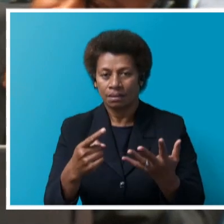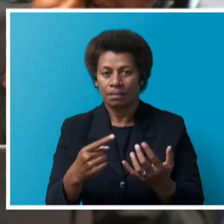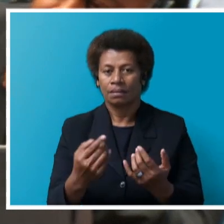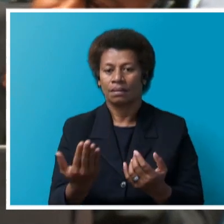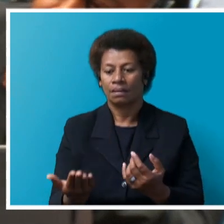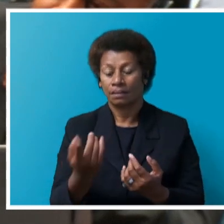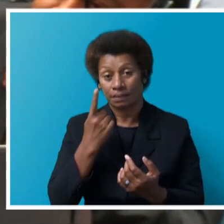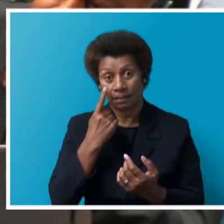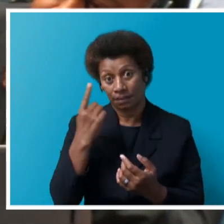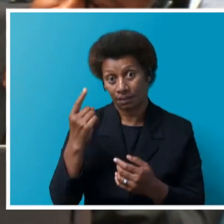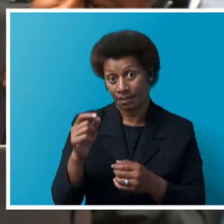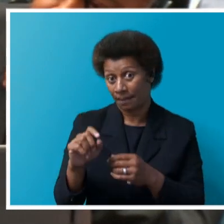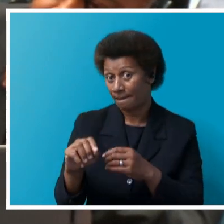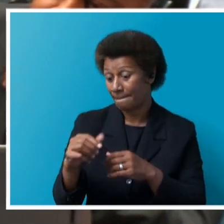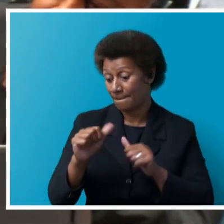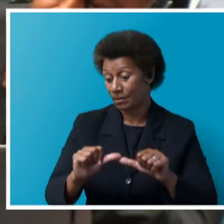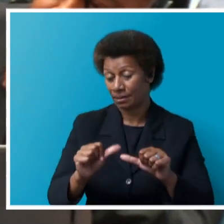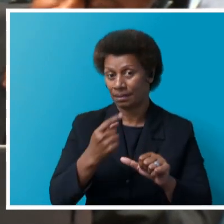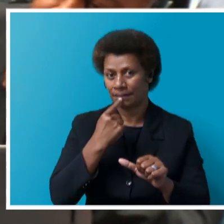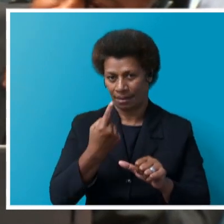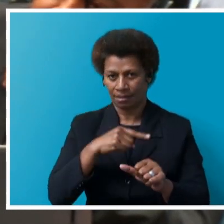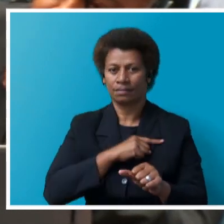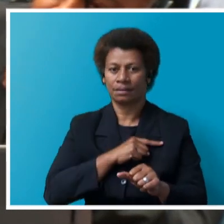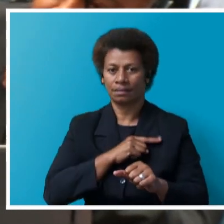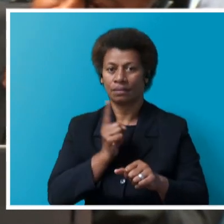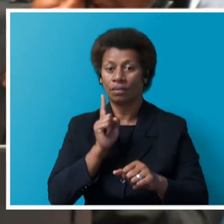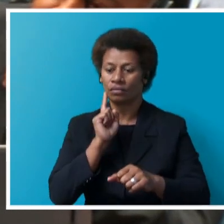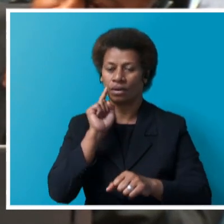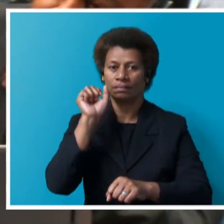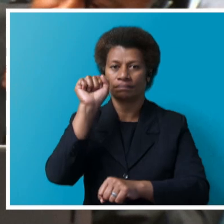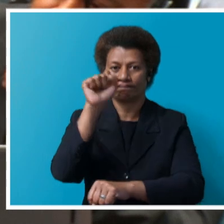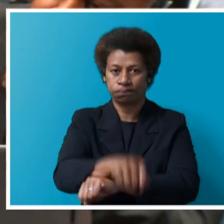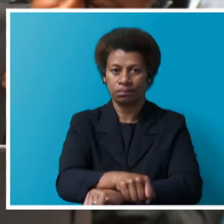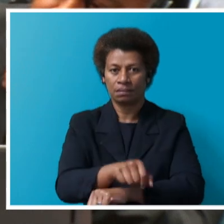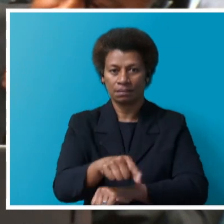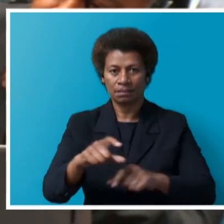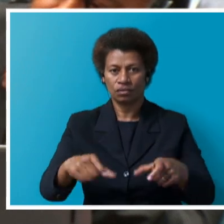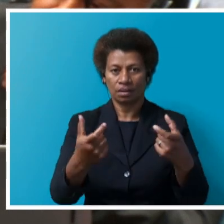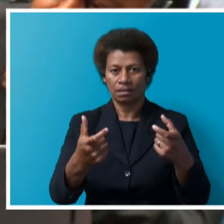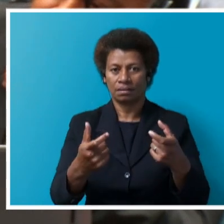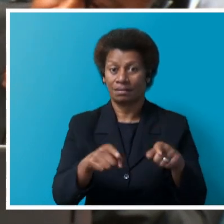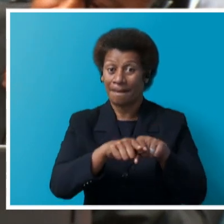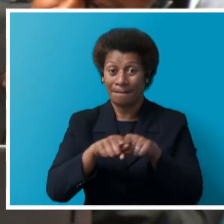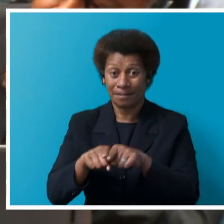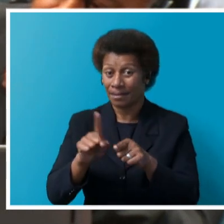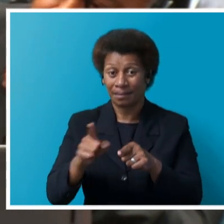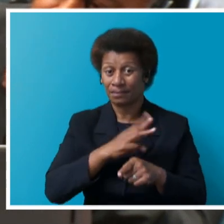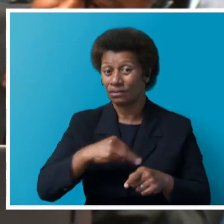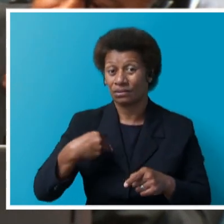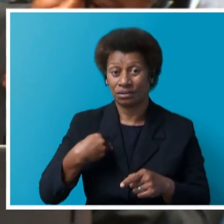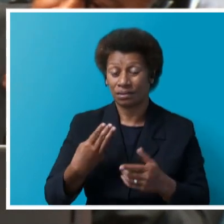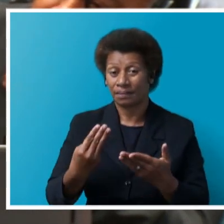His Excellency reminded us, we must rise to meet these challenges. In this context, the Ministry of Environment and